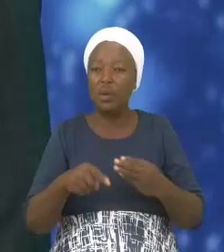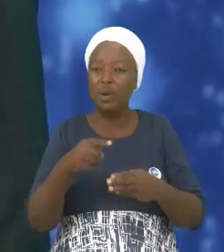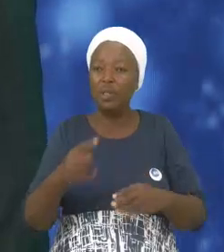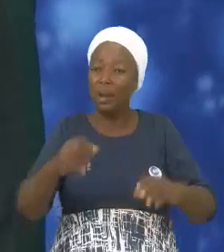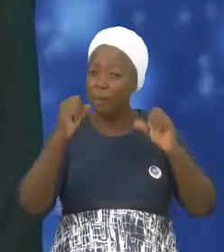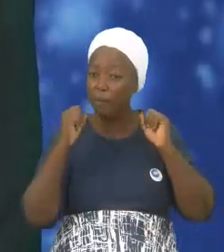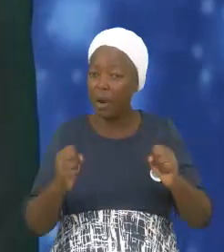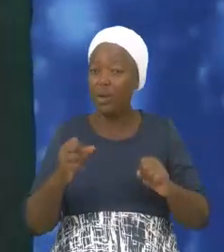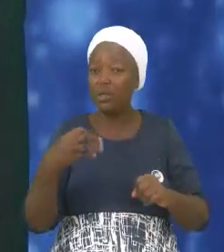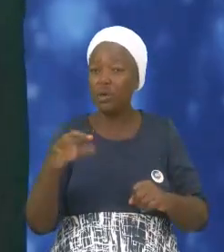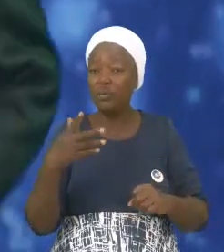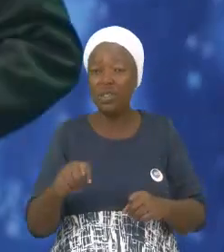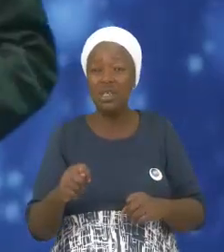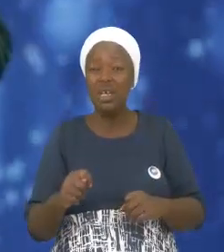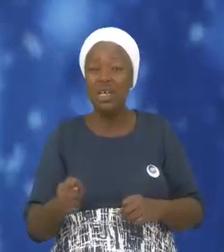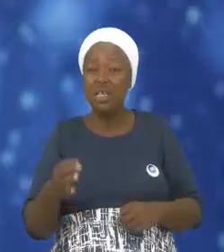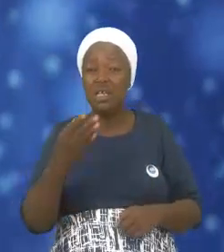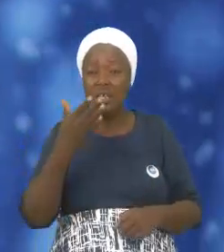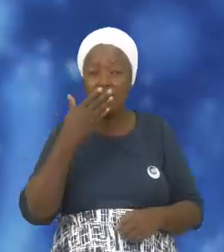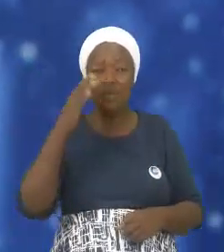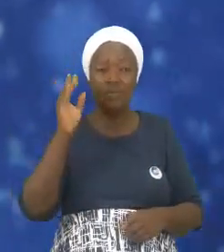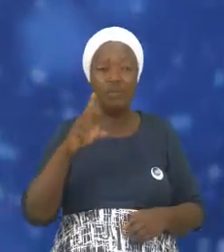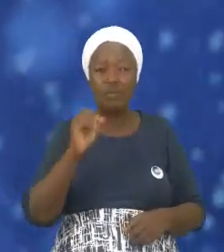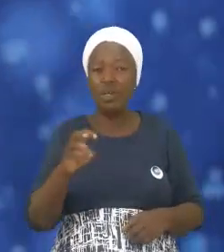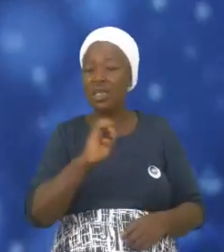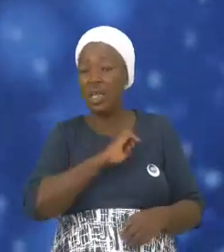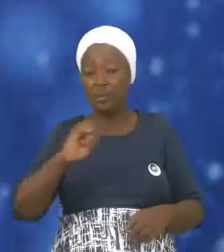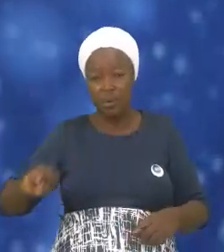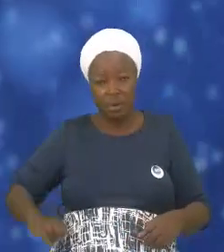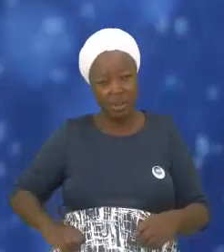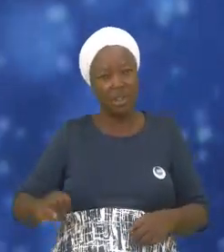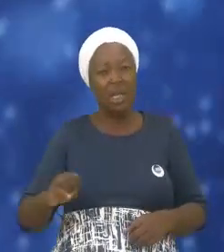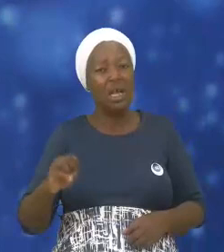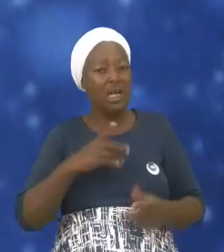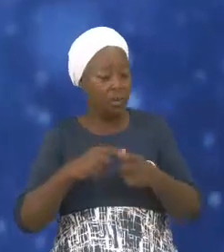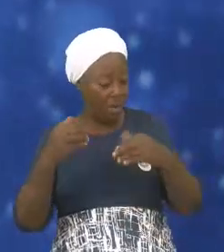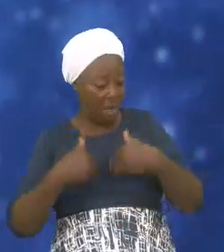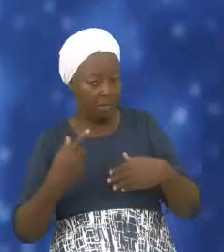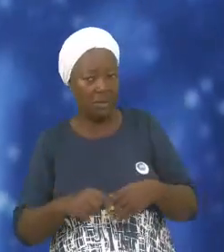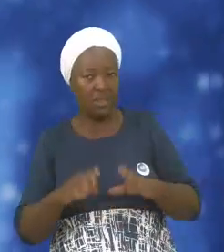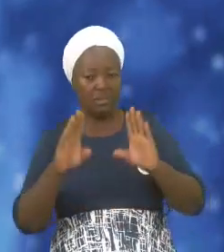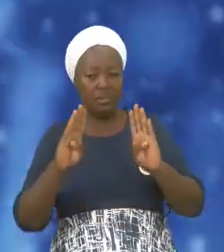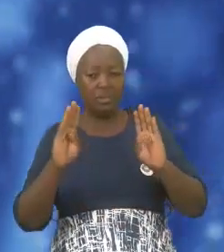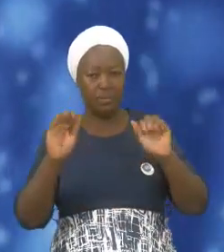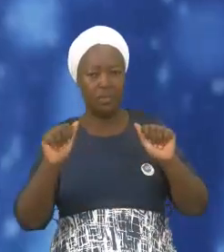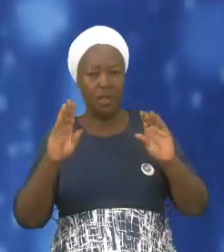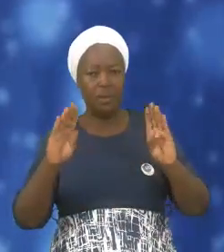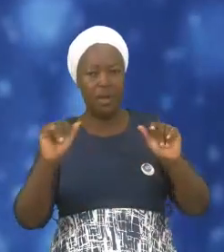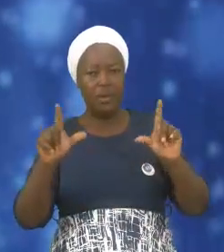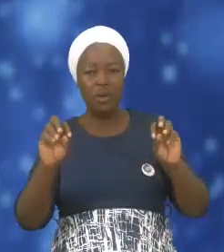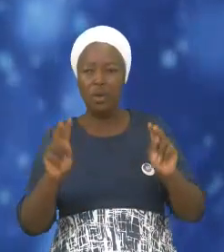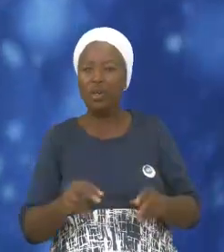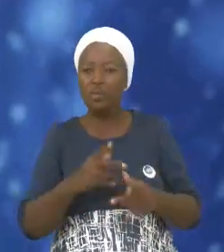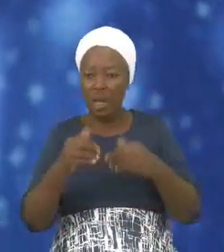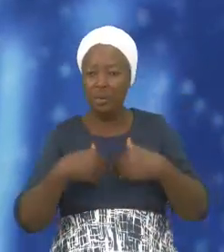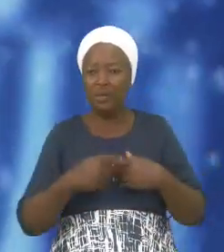the emperors and of the empires. We have the Babylon, and we have the Medo-Persian, and we have the Greeks, and we have